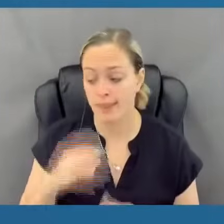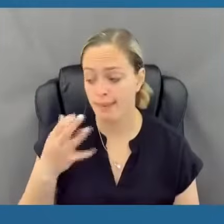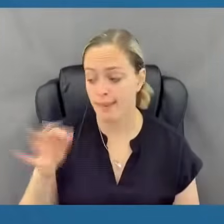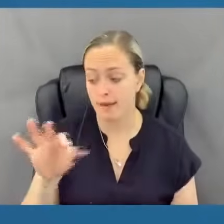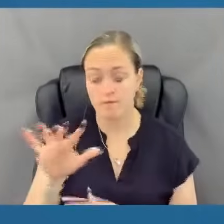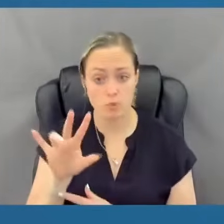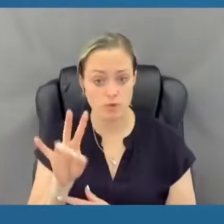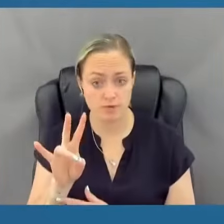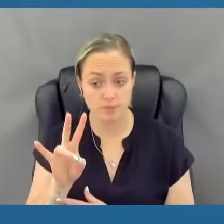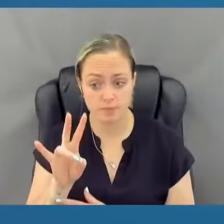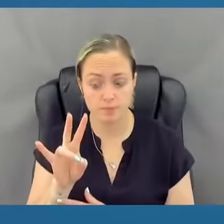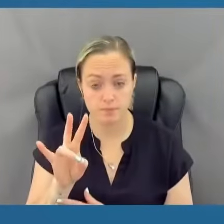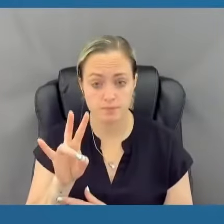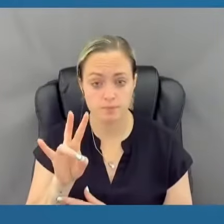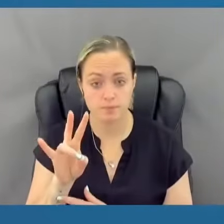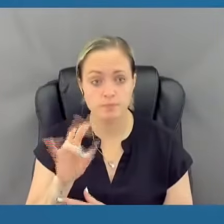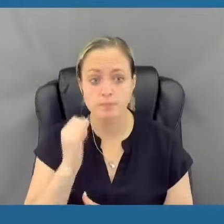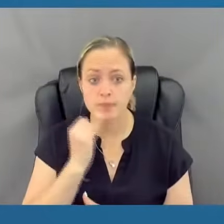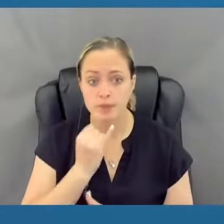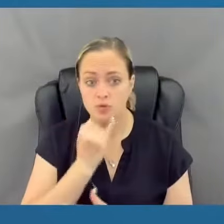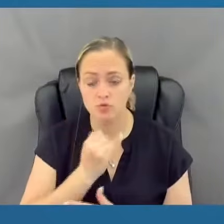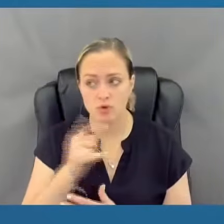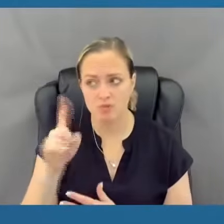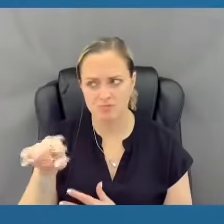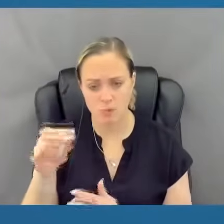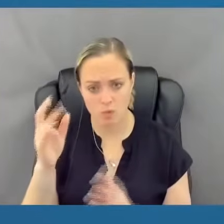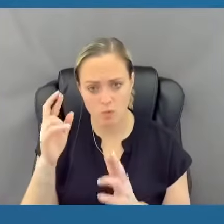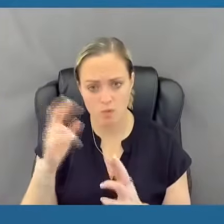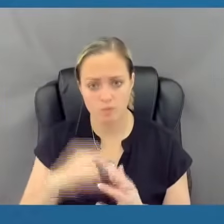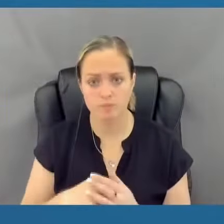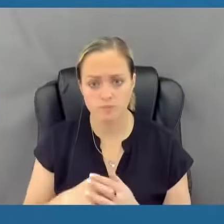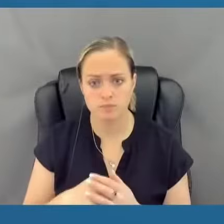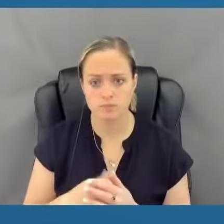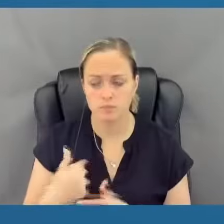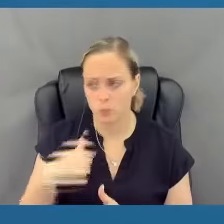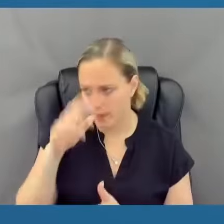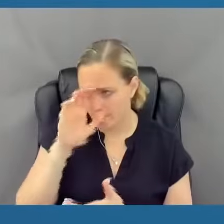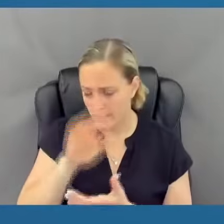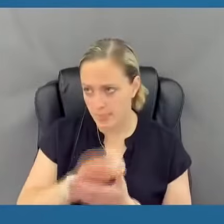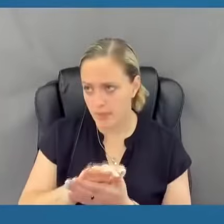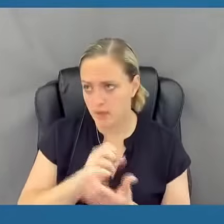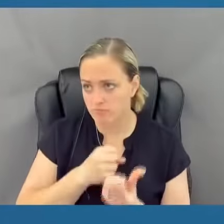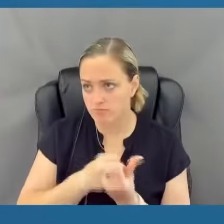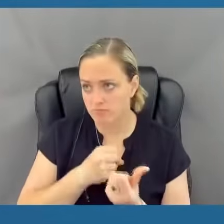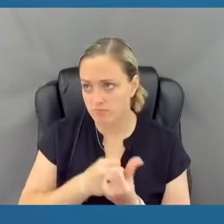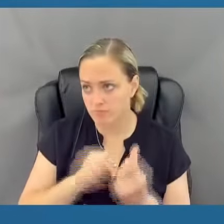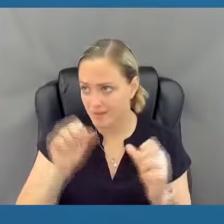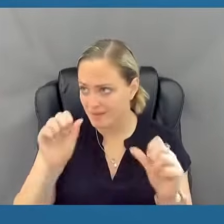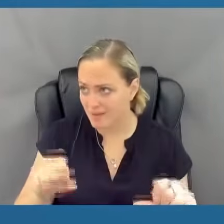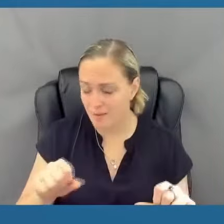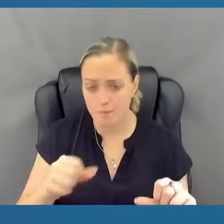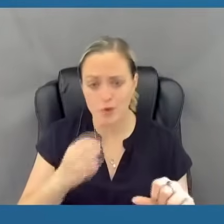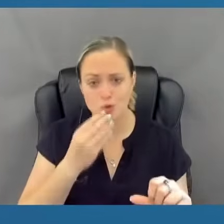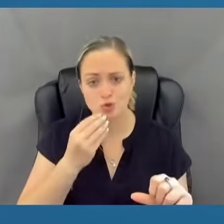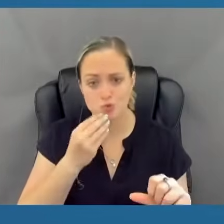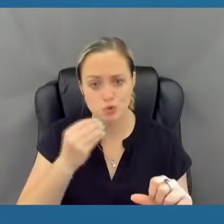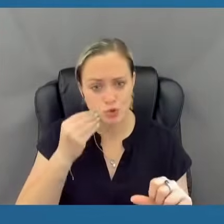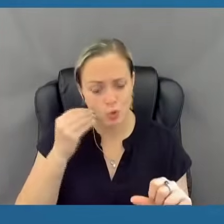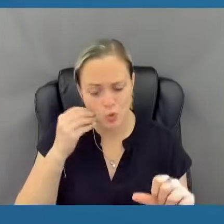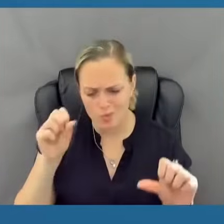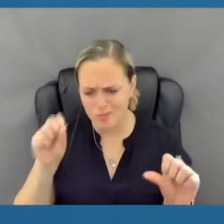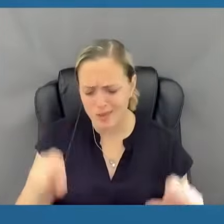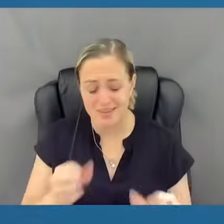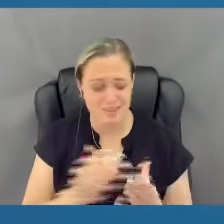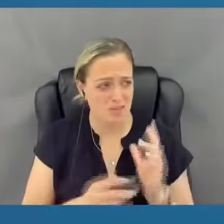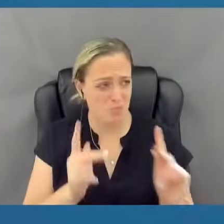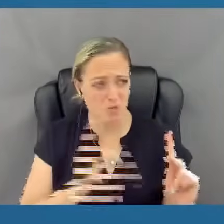1947, Israel was the hope. And we believe there should be a Jewish homeland. There are some who don't believe